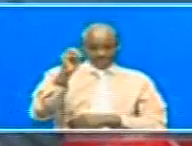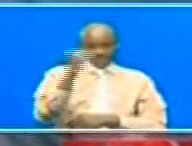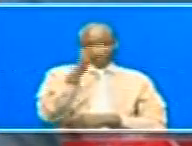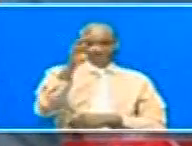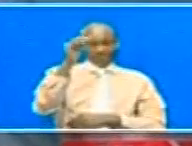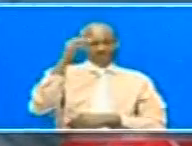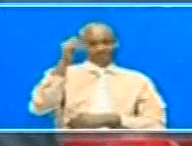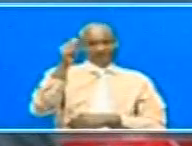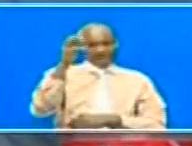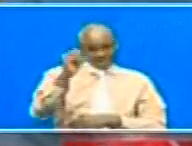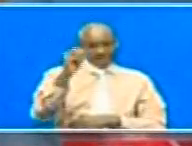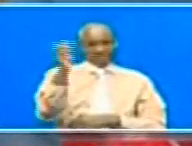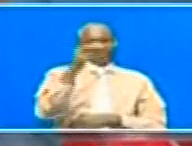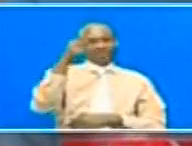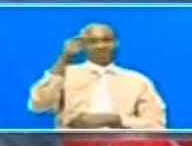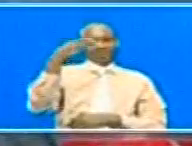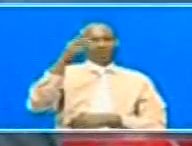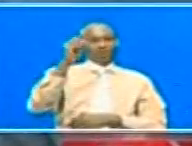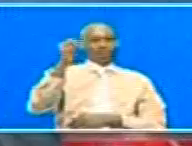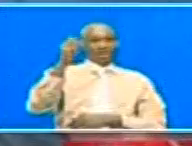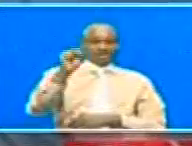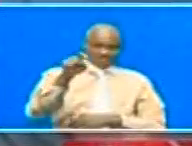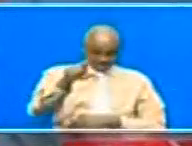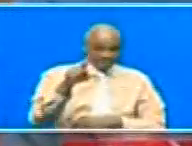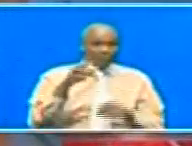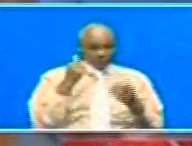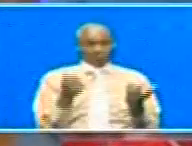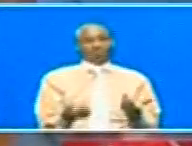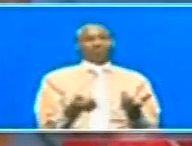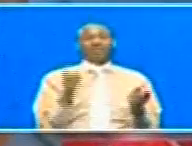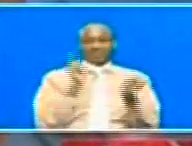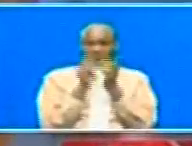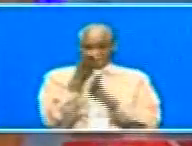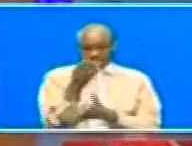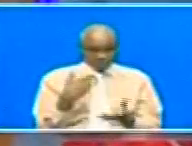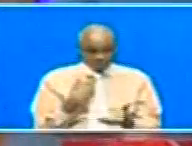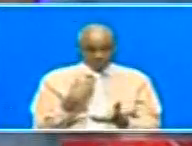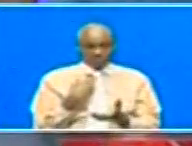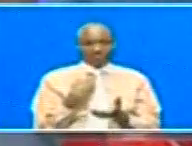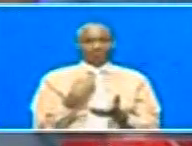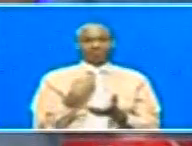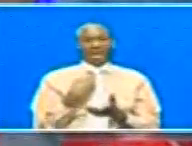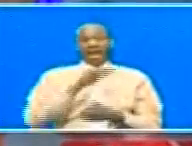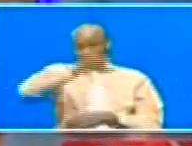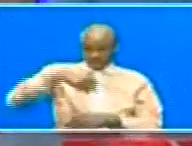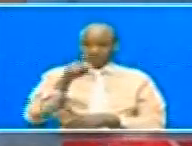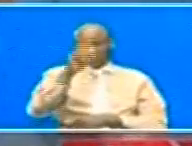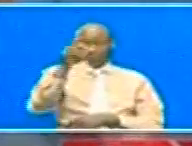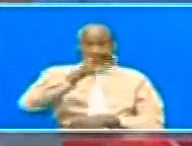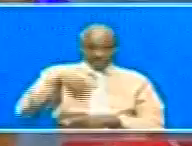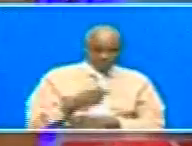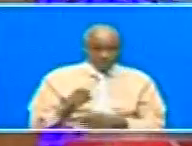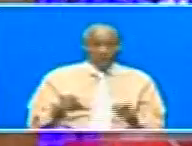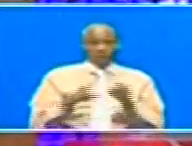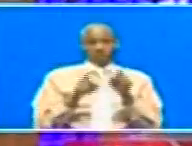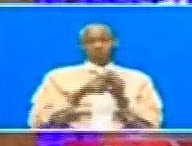Sam Fantoma. Prince Eyango, you must calculate. I've met the godfather of Cameroon music,